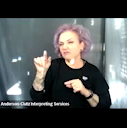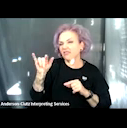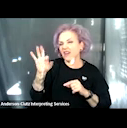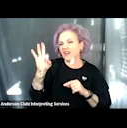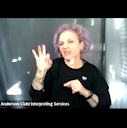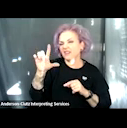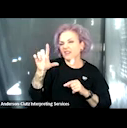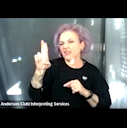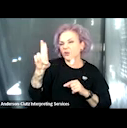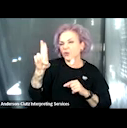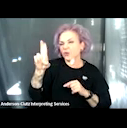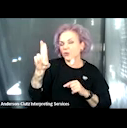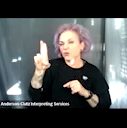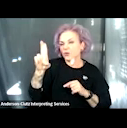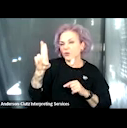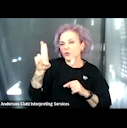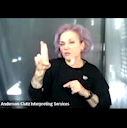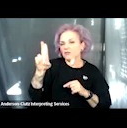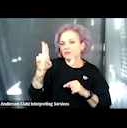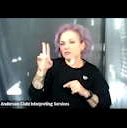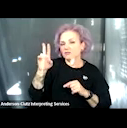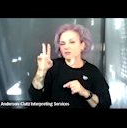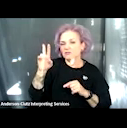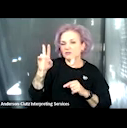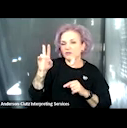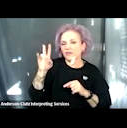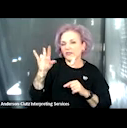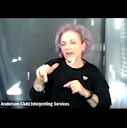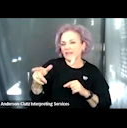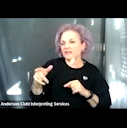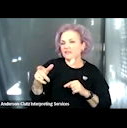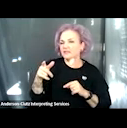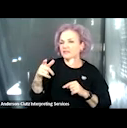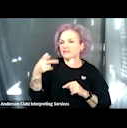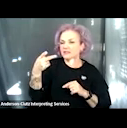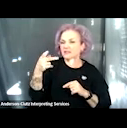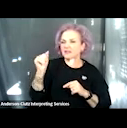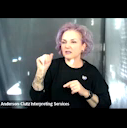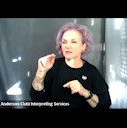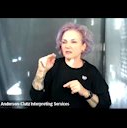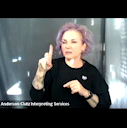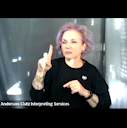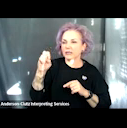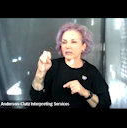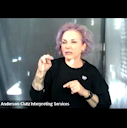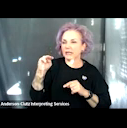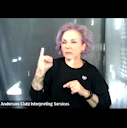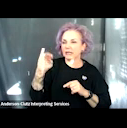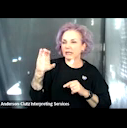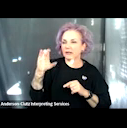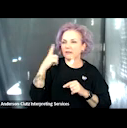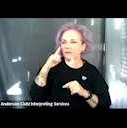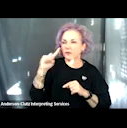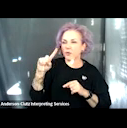to as a pandemic in 1957. And so what these studies noticed is that individuals whose mothers were